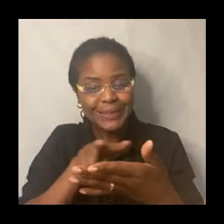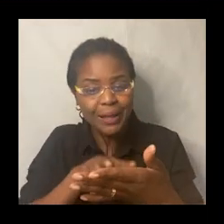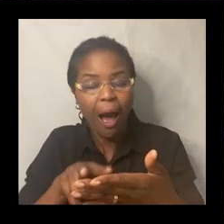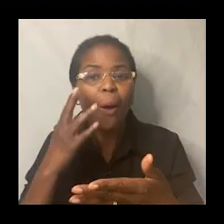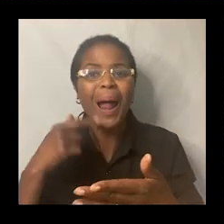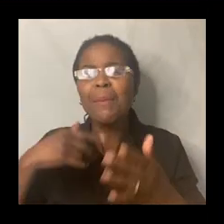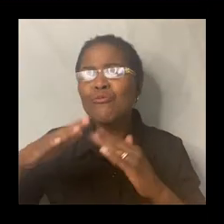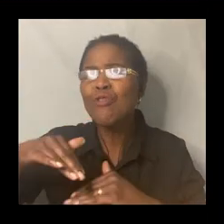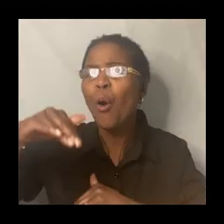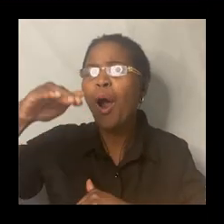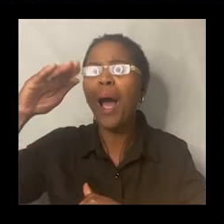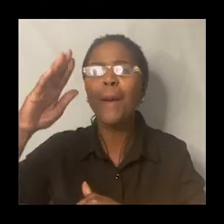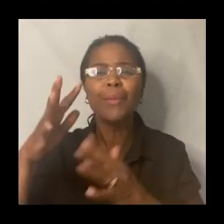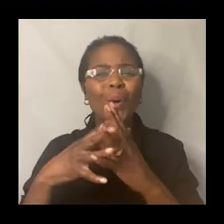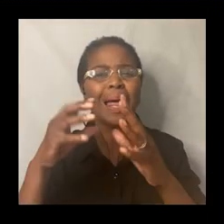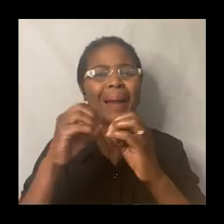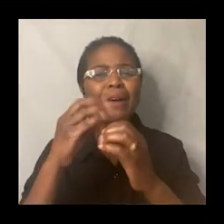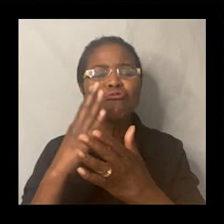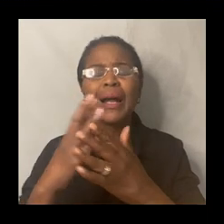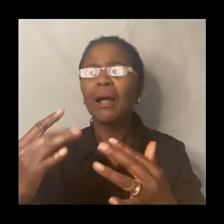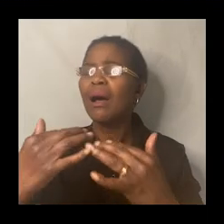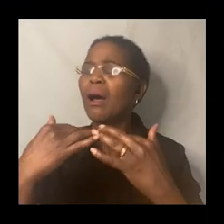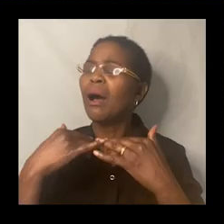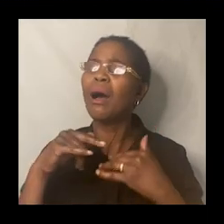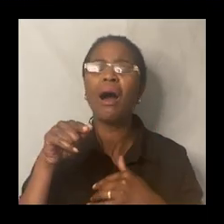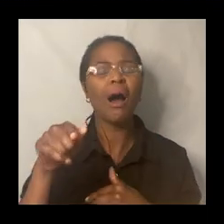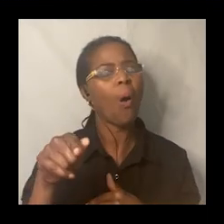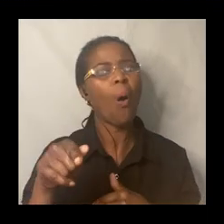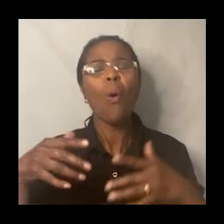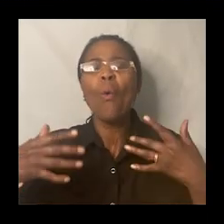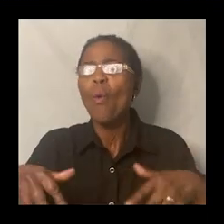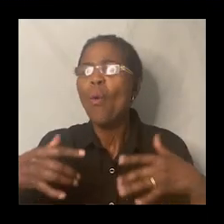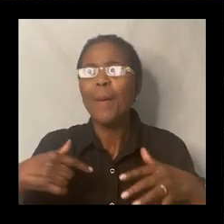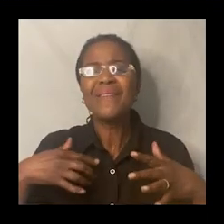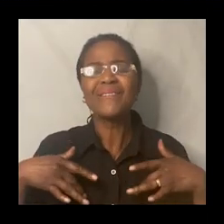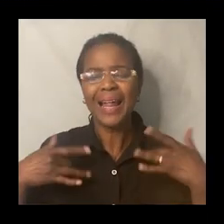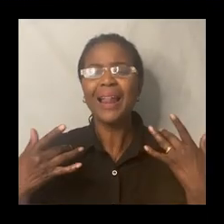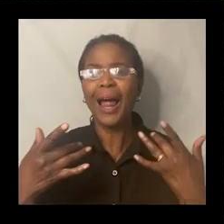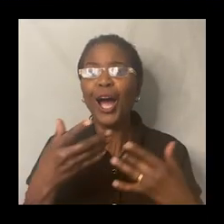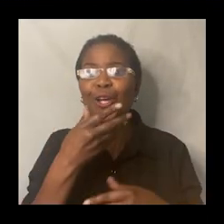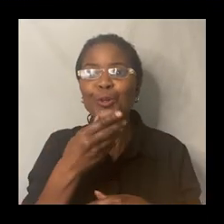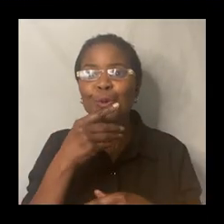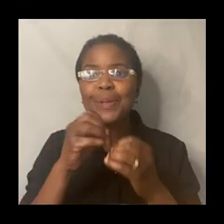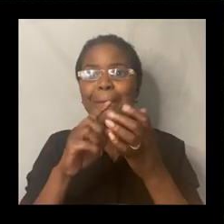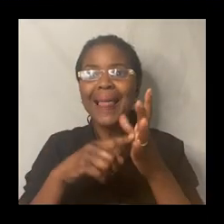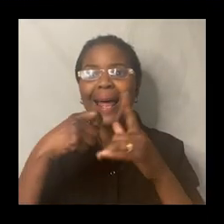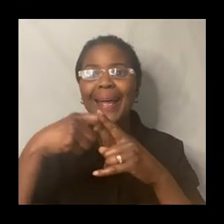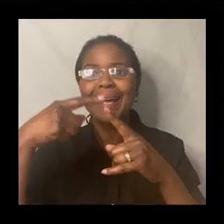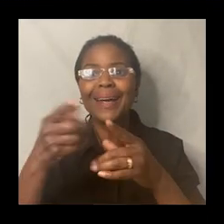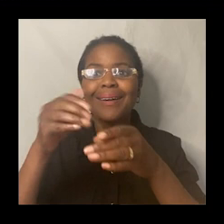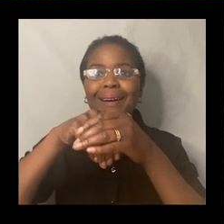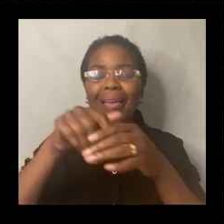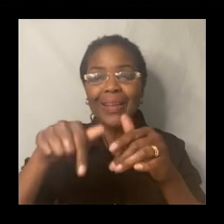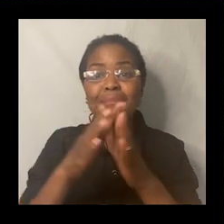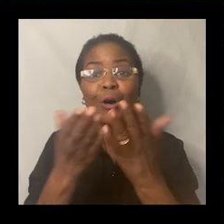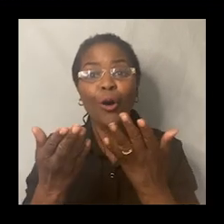up, and I began to feel something in Blake. And then I found this opportunity to use Blake in this book, again